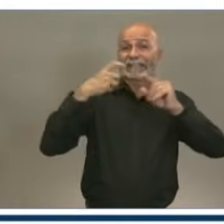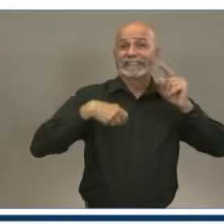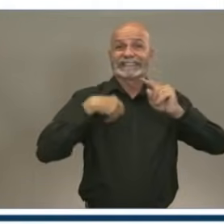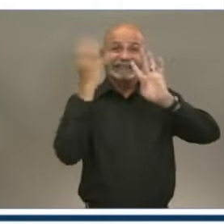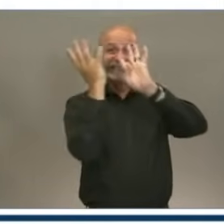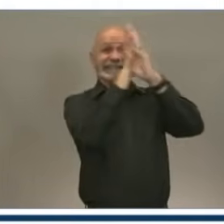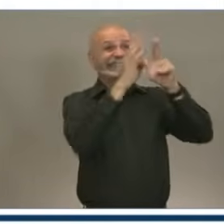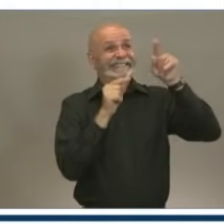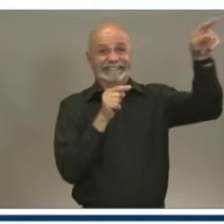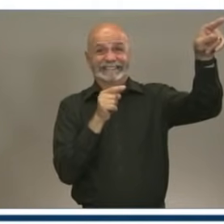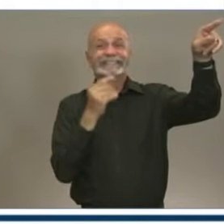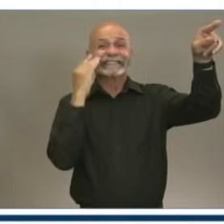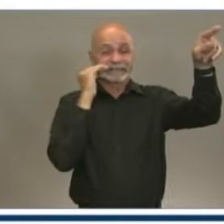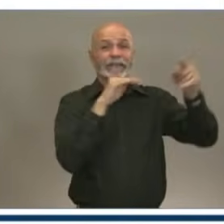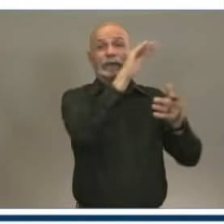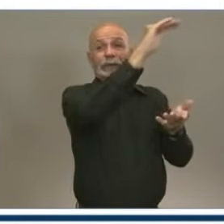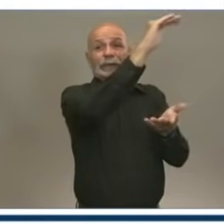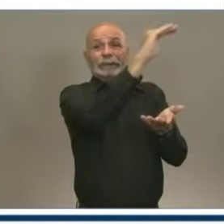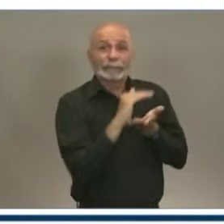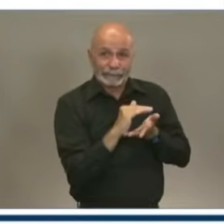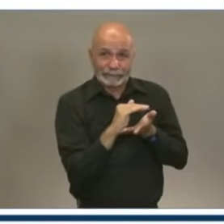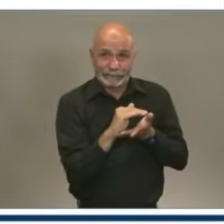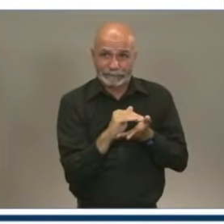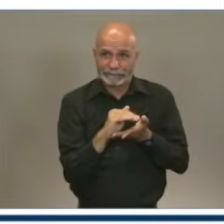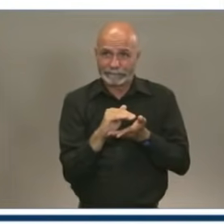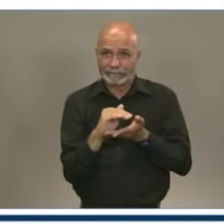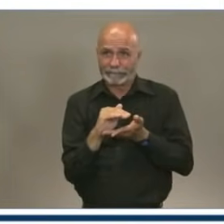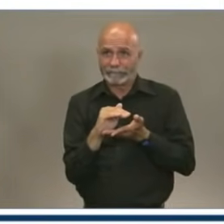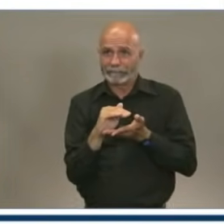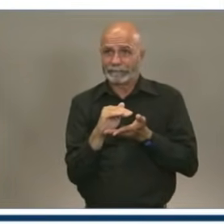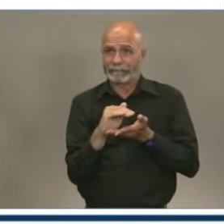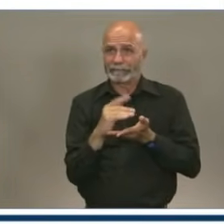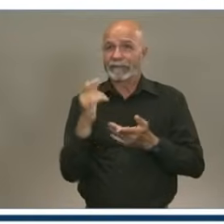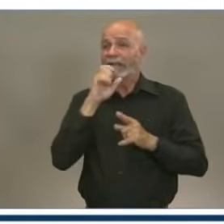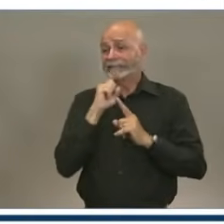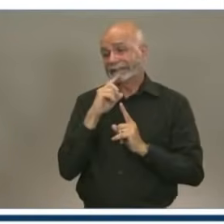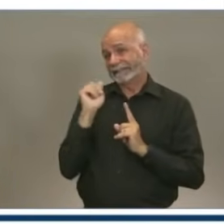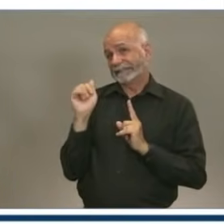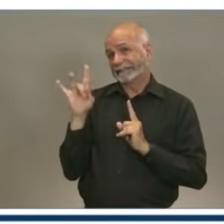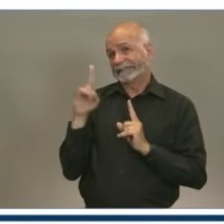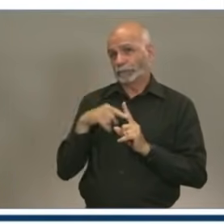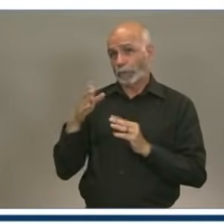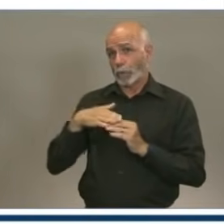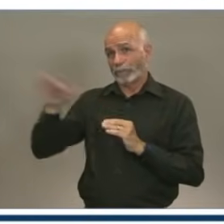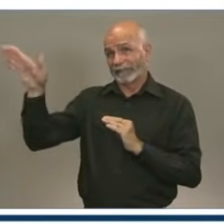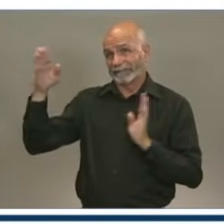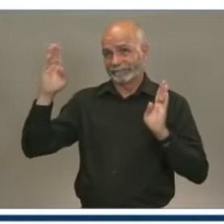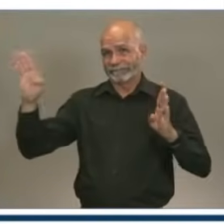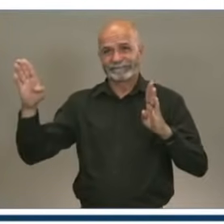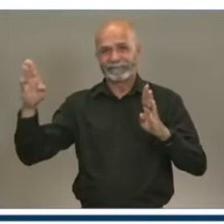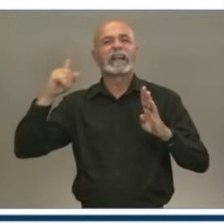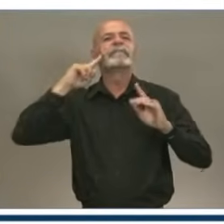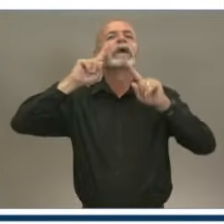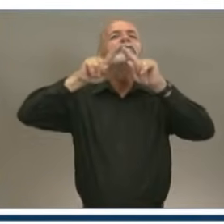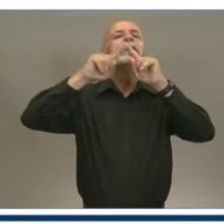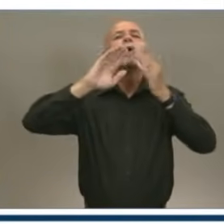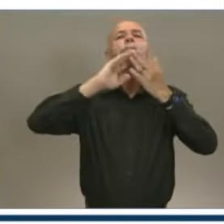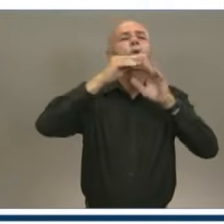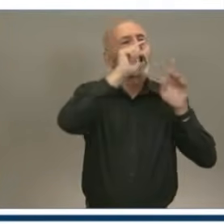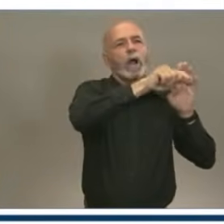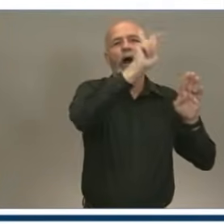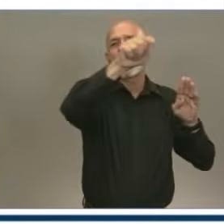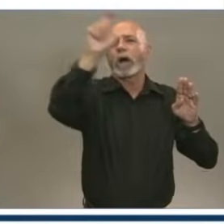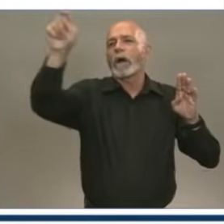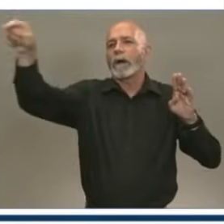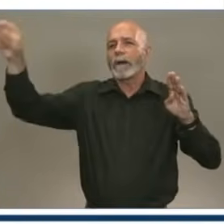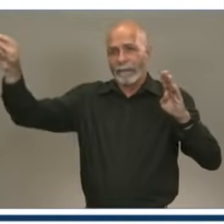up walk-in appointments for these people who are 18 years and older at all our community clinics, starting this week at our clinics